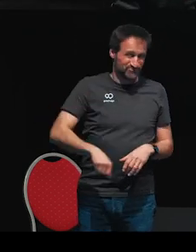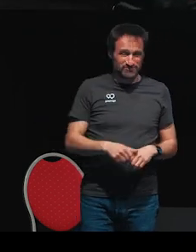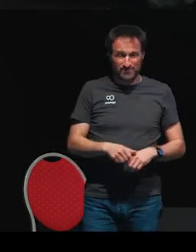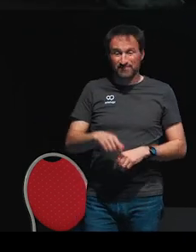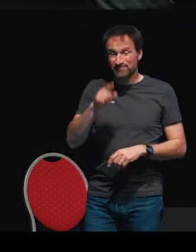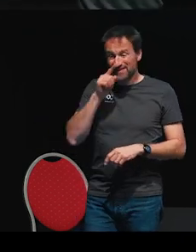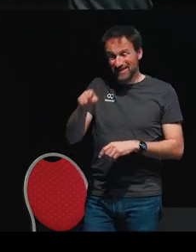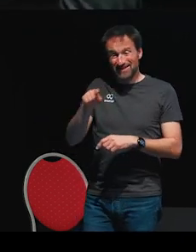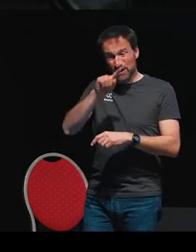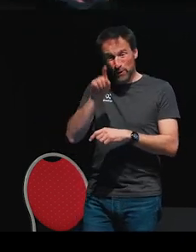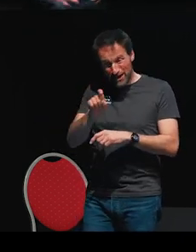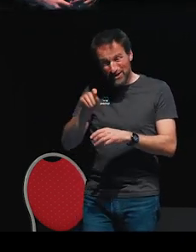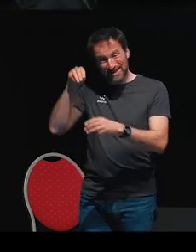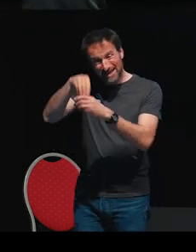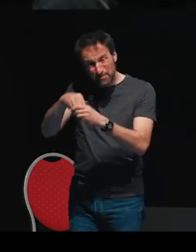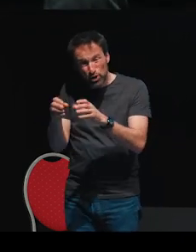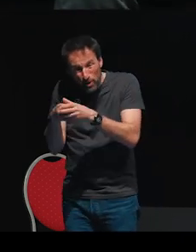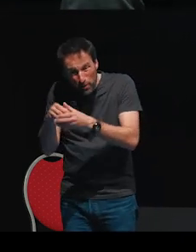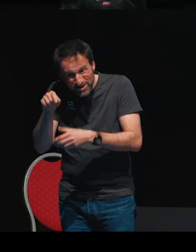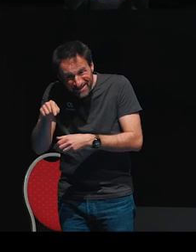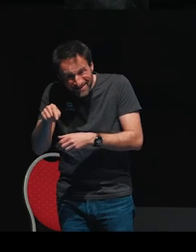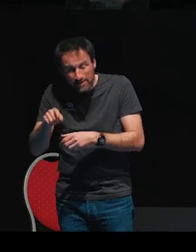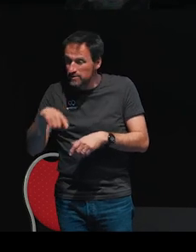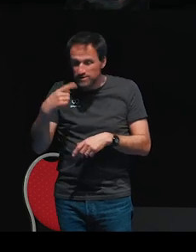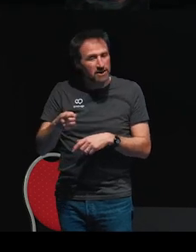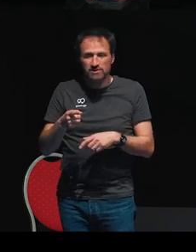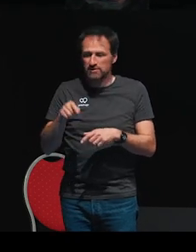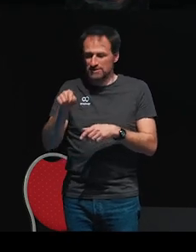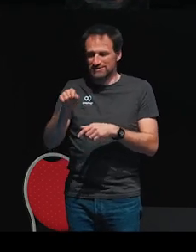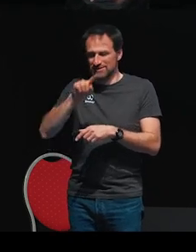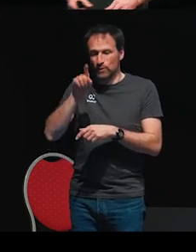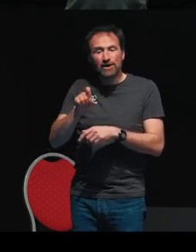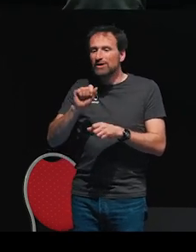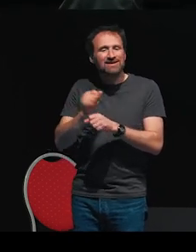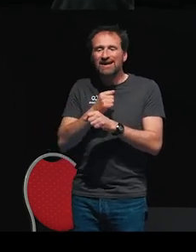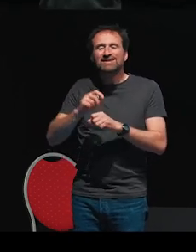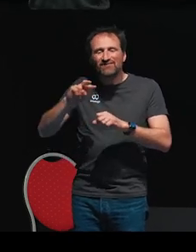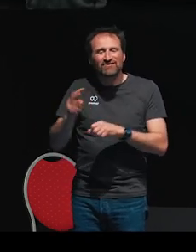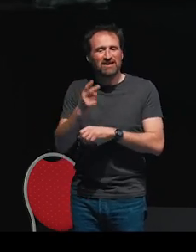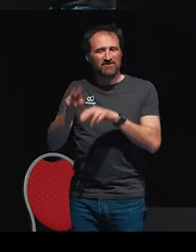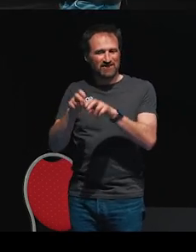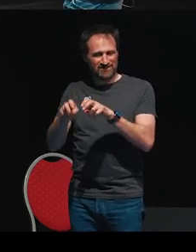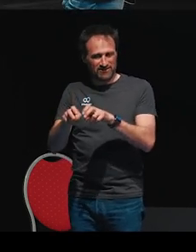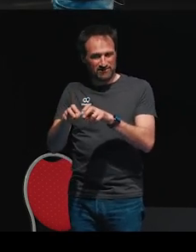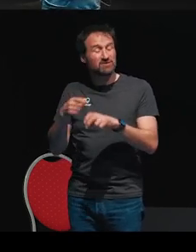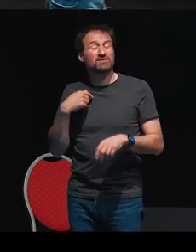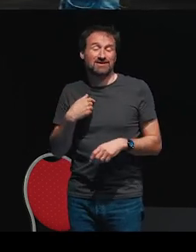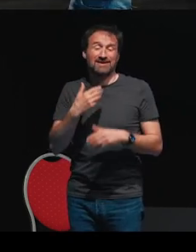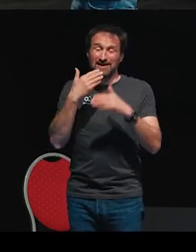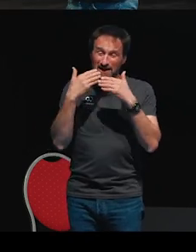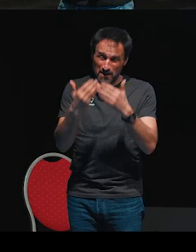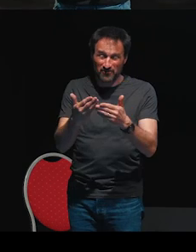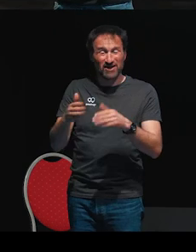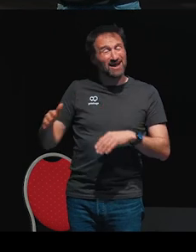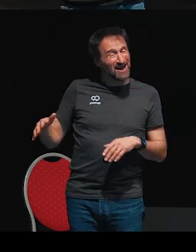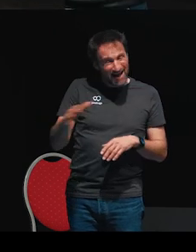components, you're not able to reuse those queries. What I would really recommend is take